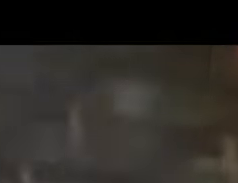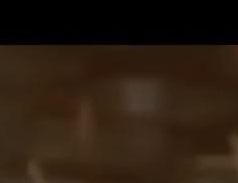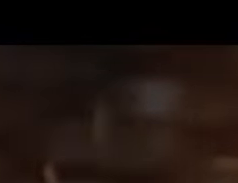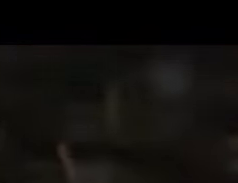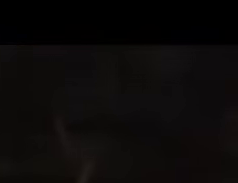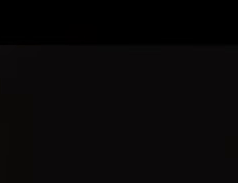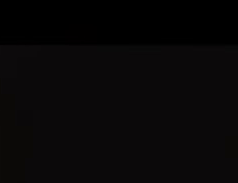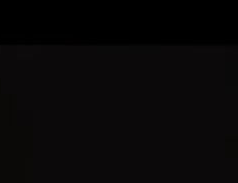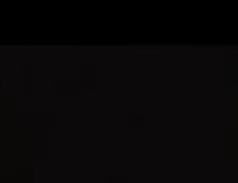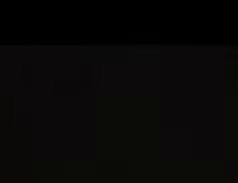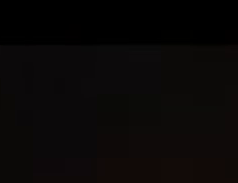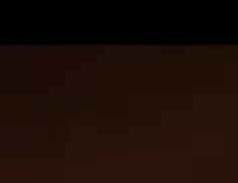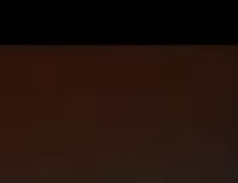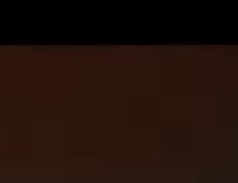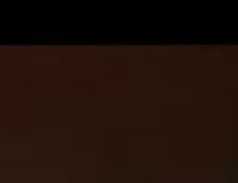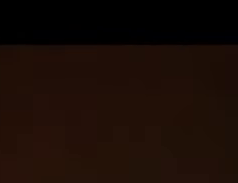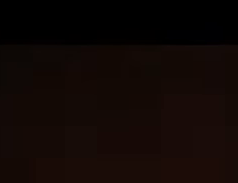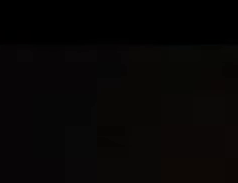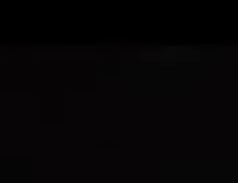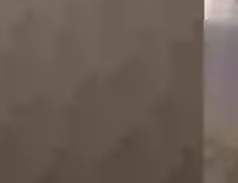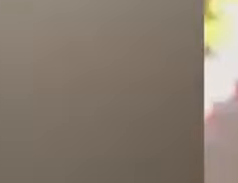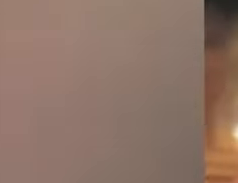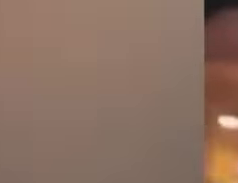to find common ground.